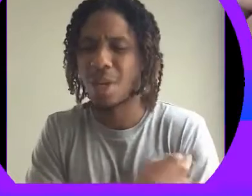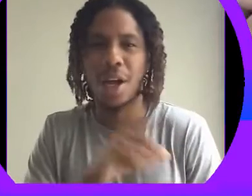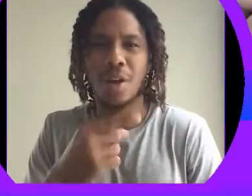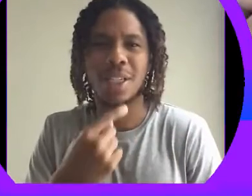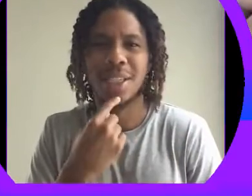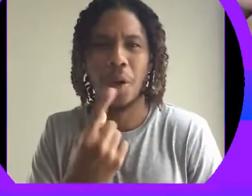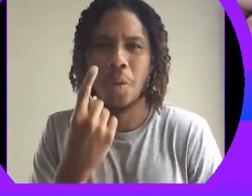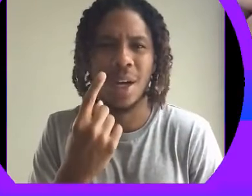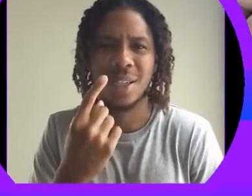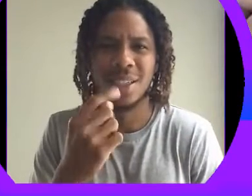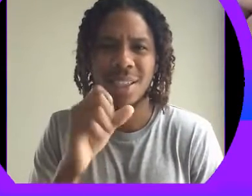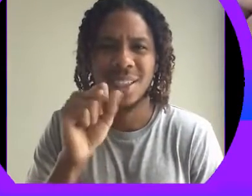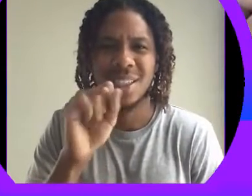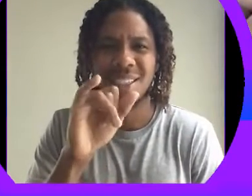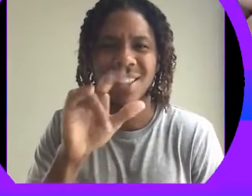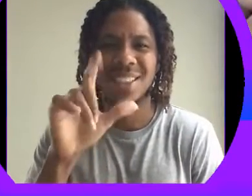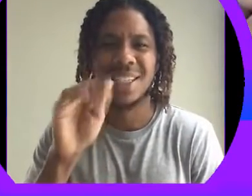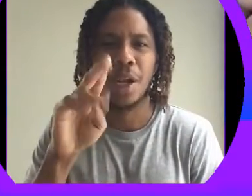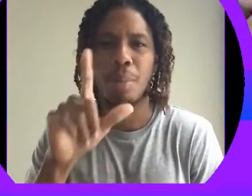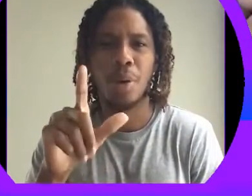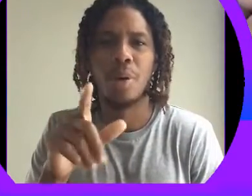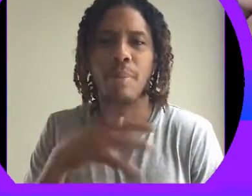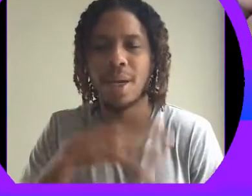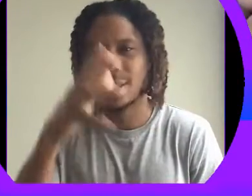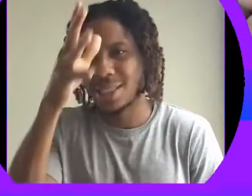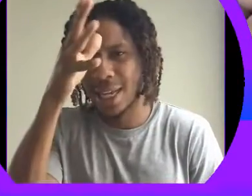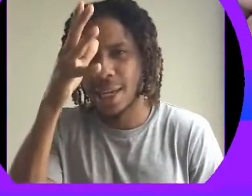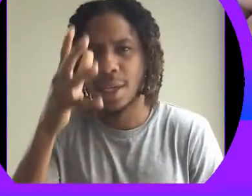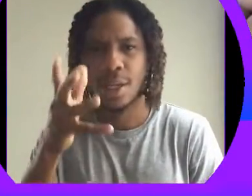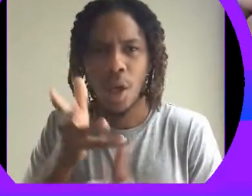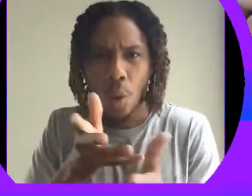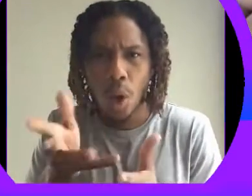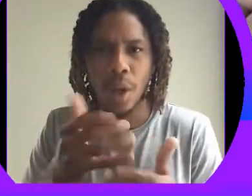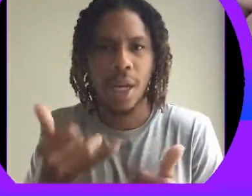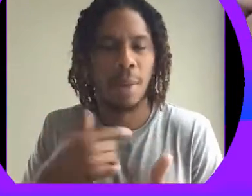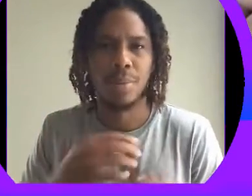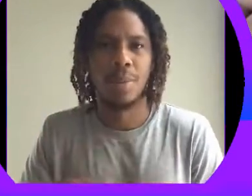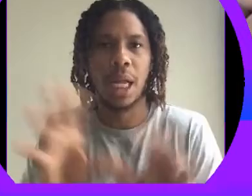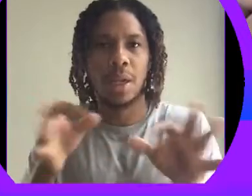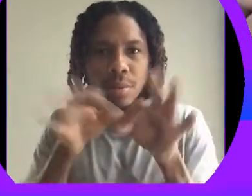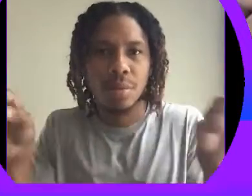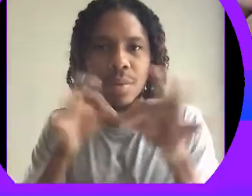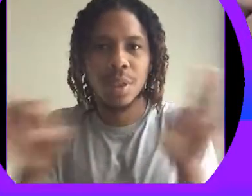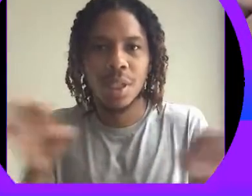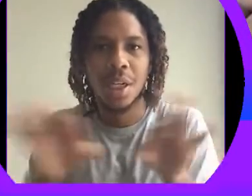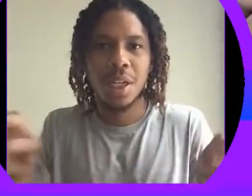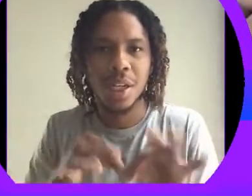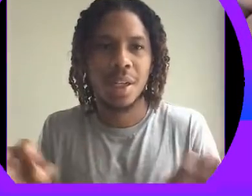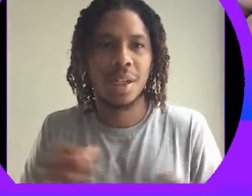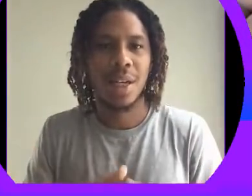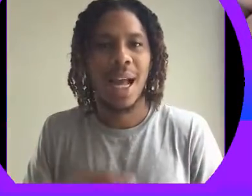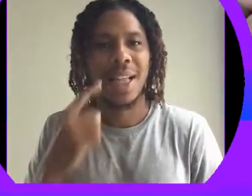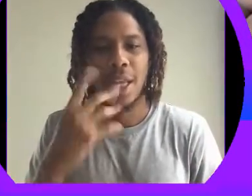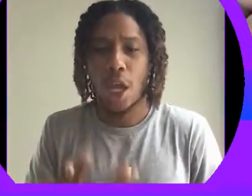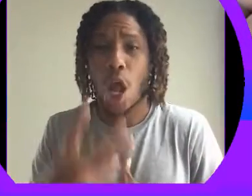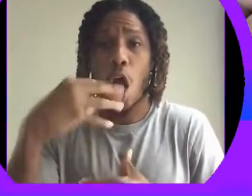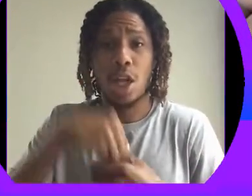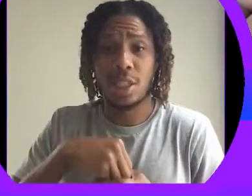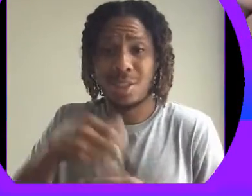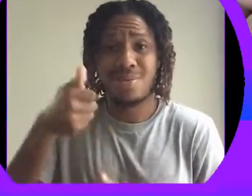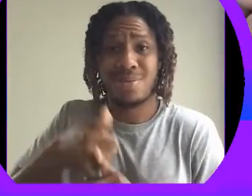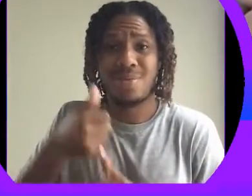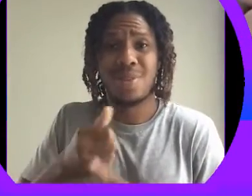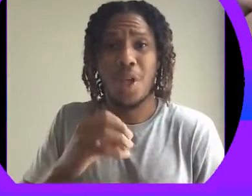could only say one syllable words, but my dad sat and worked with me, and look how articulate I am now. And I believe autism is its own